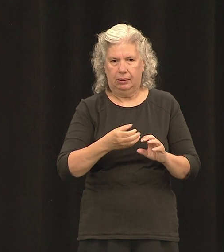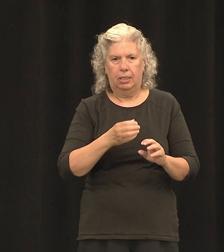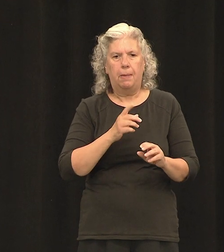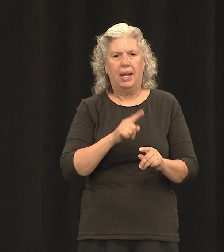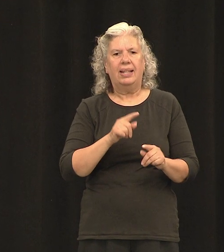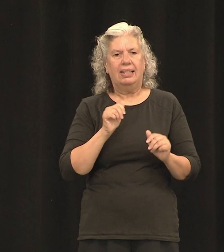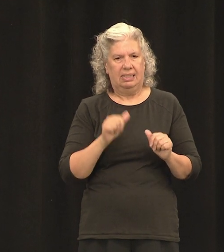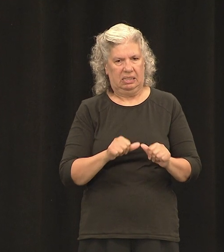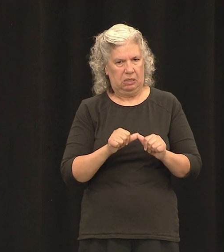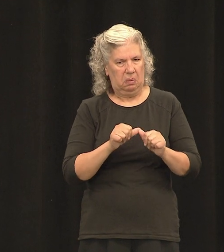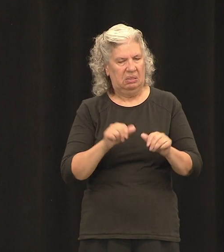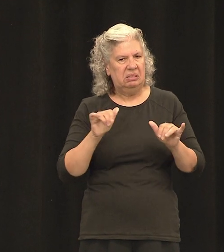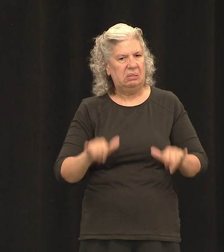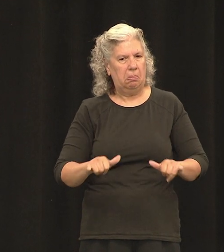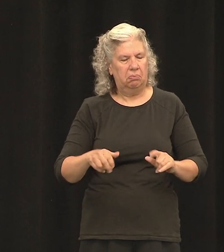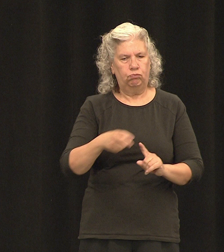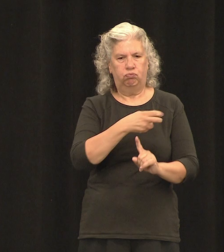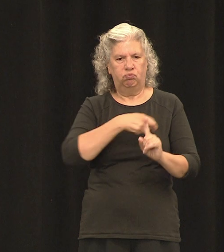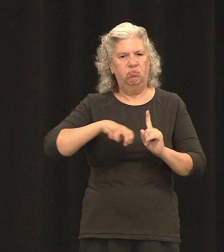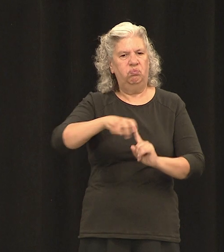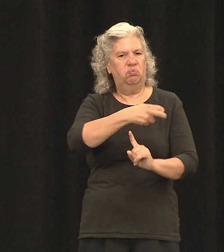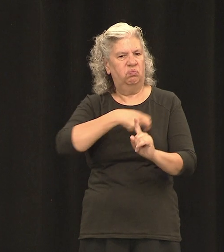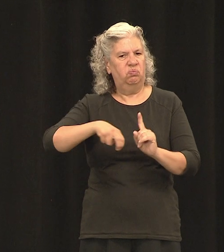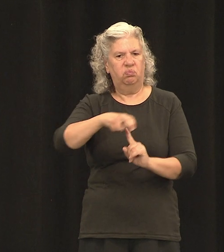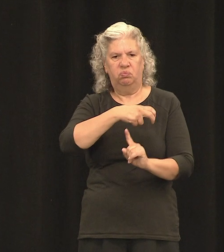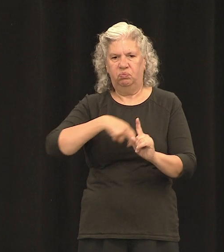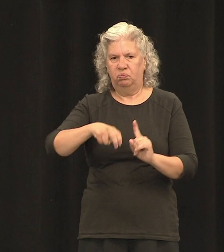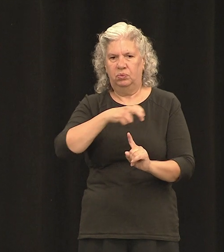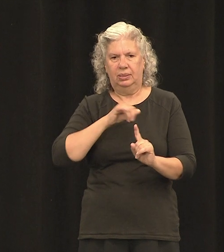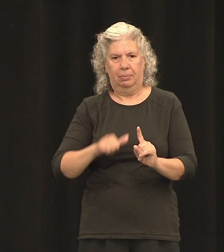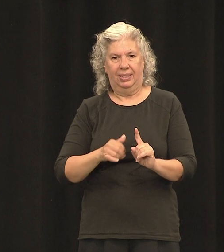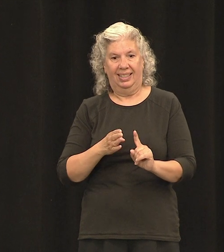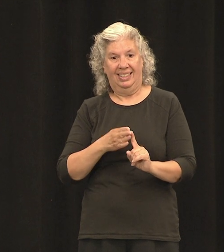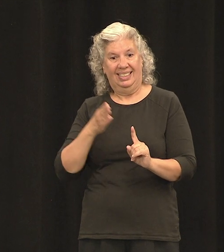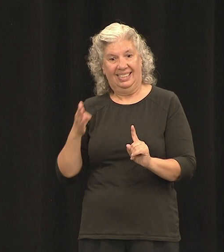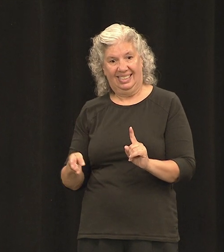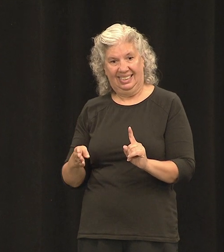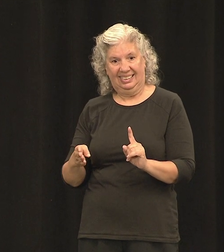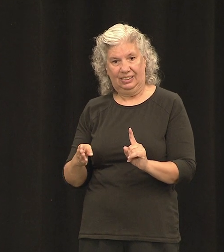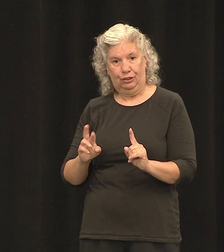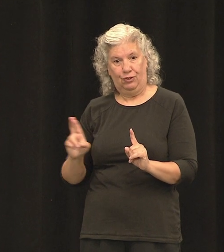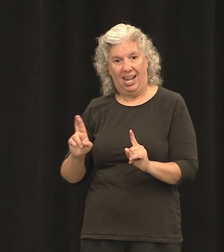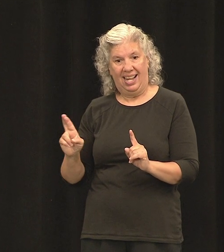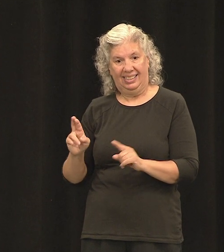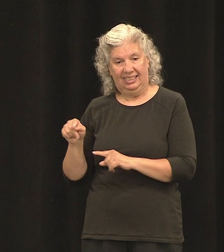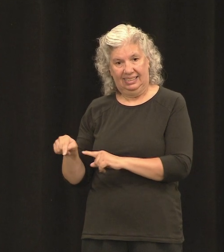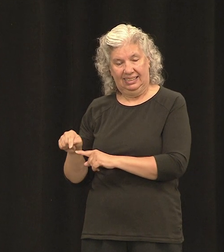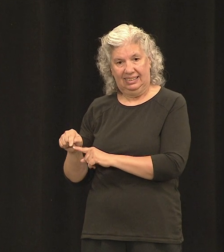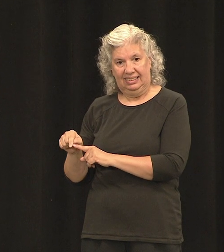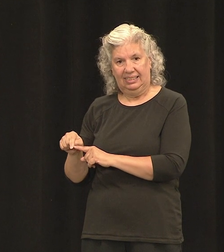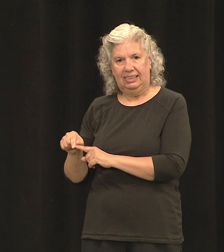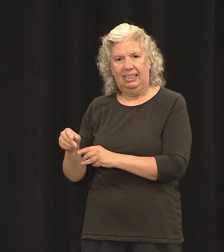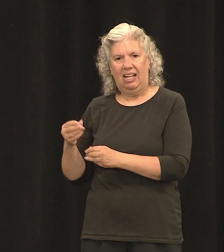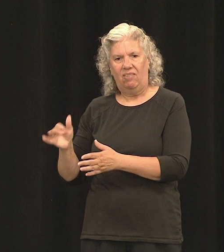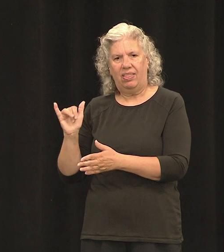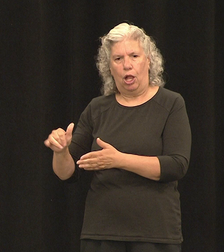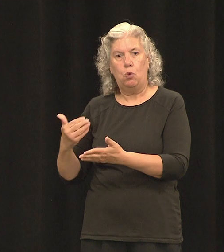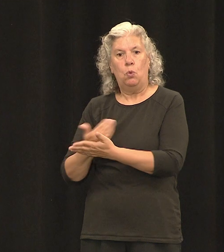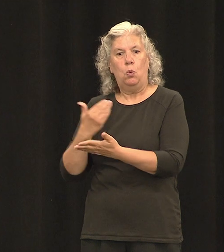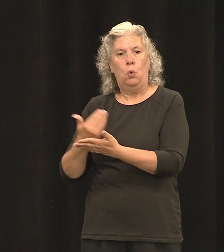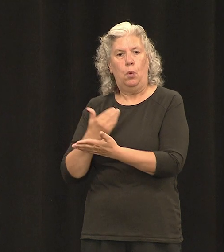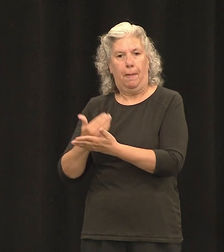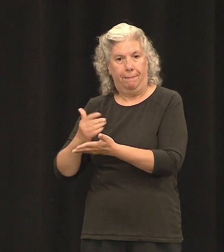circle. And the mouse immediately to its right was treated with our antisense oligonucleotide, and he no